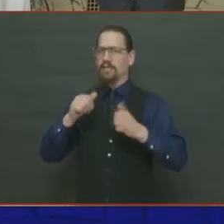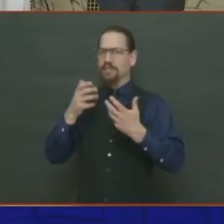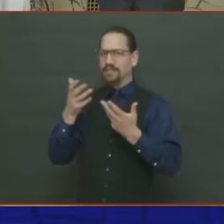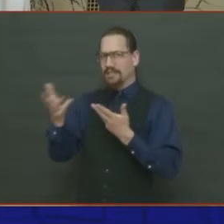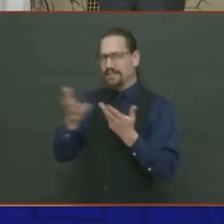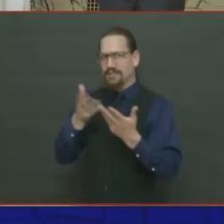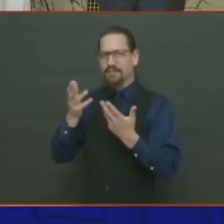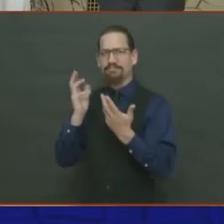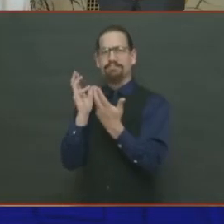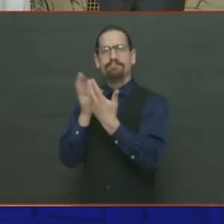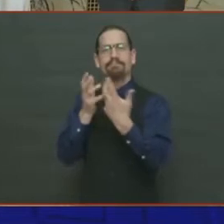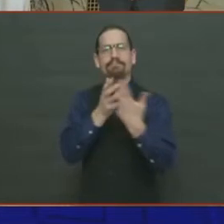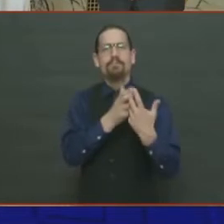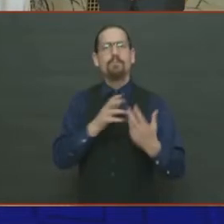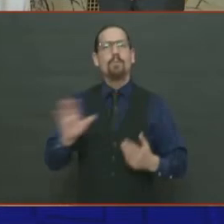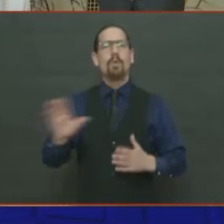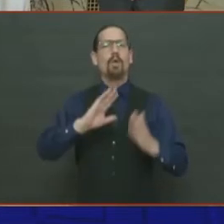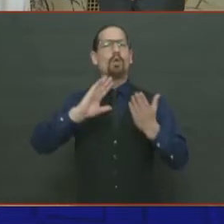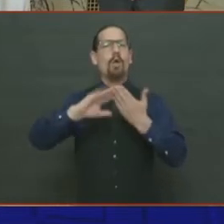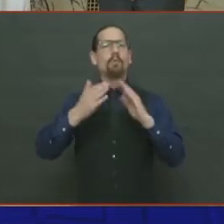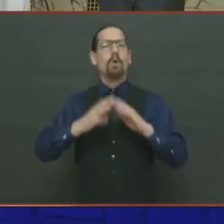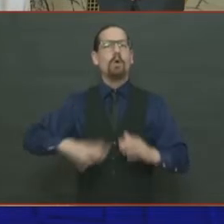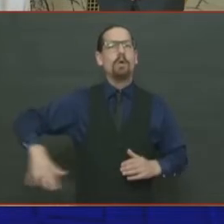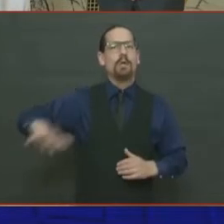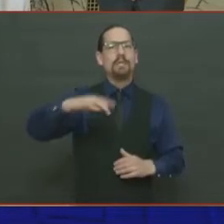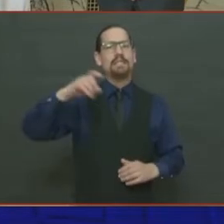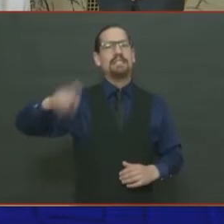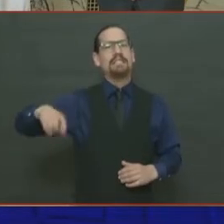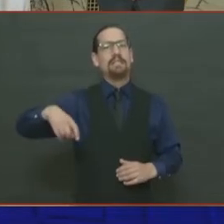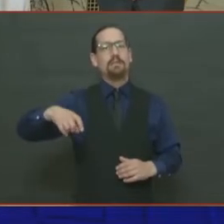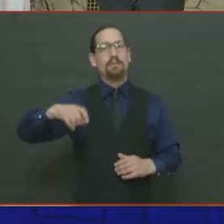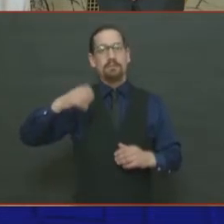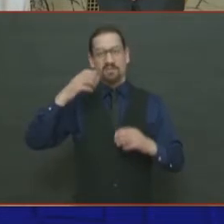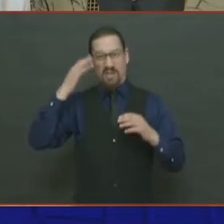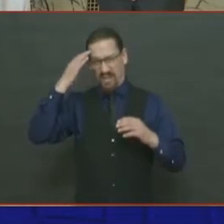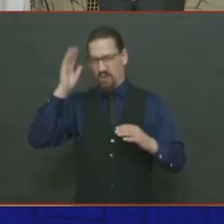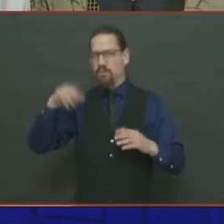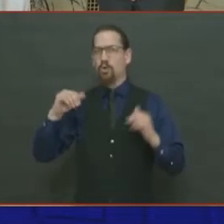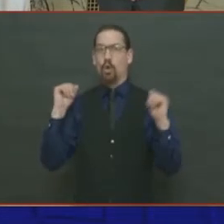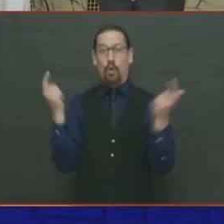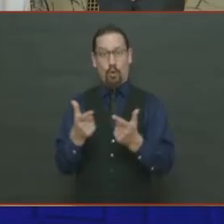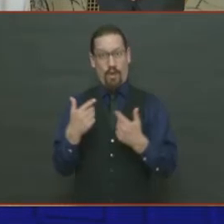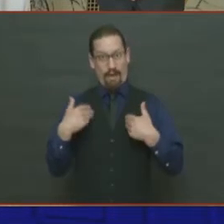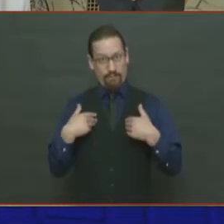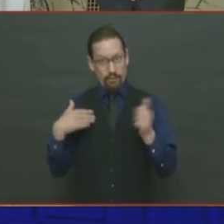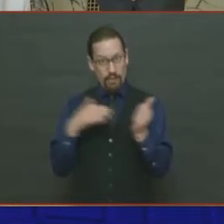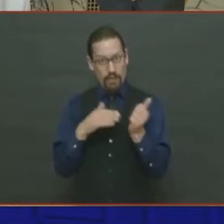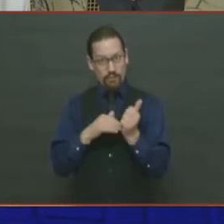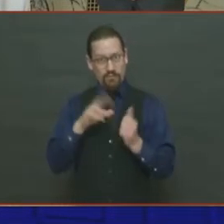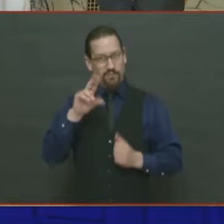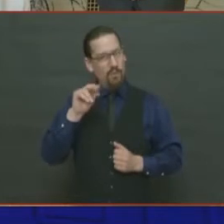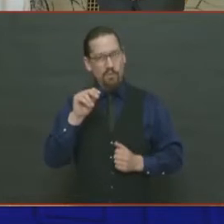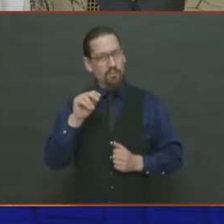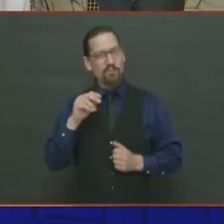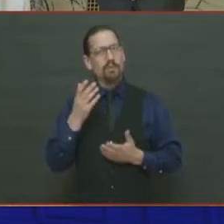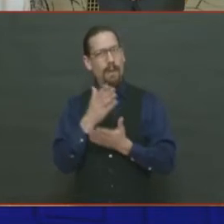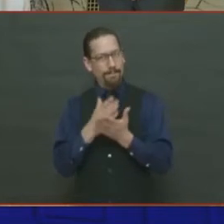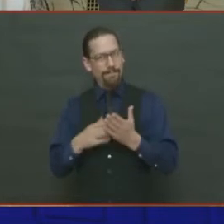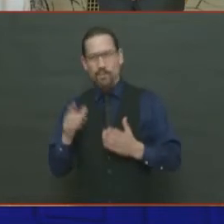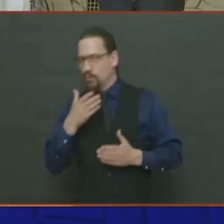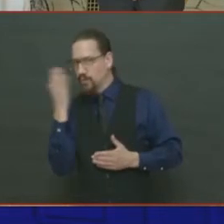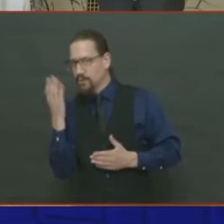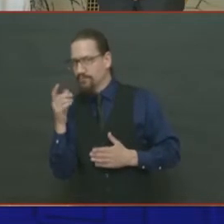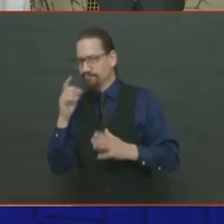We recognize that not everyone has a provider, and thanks to the advanced and accelerated work